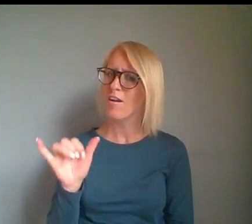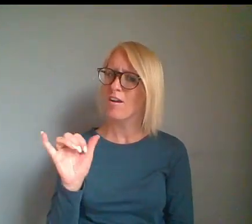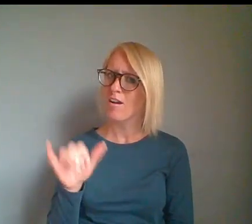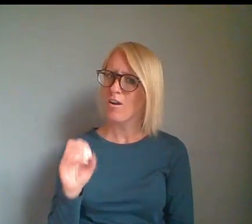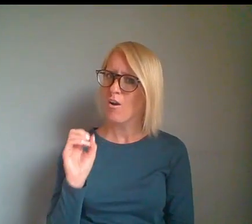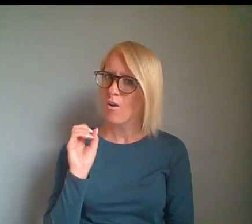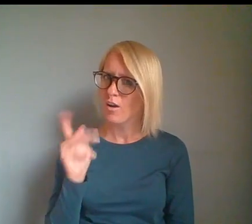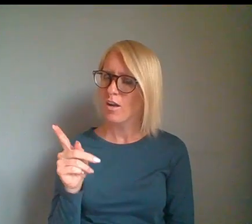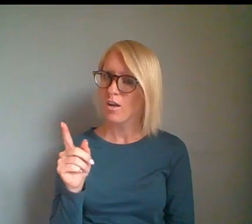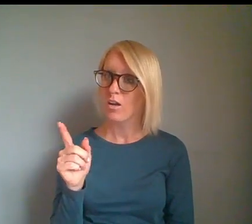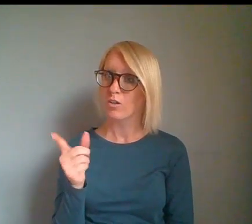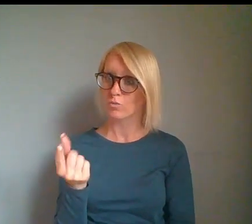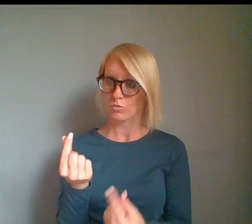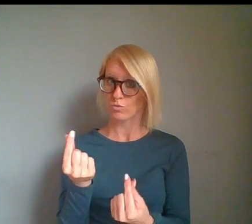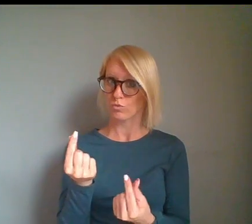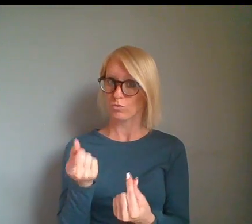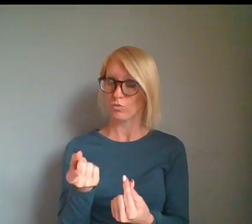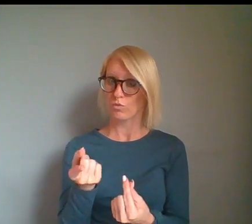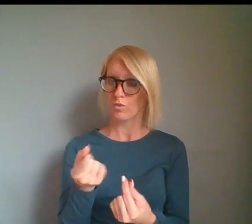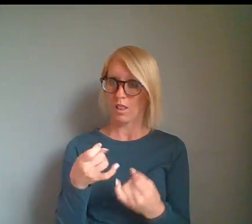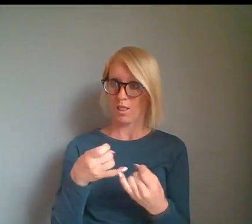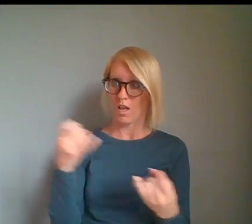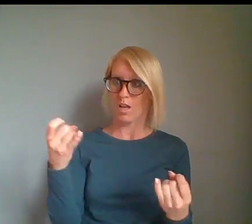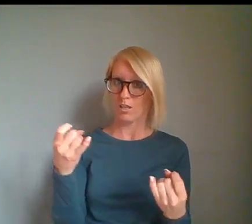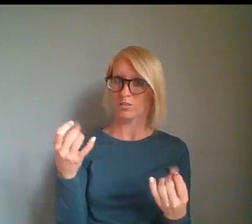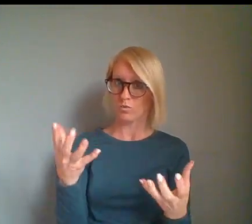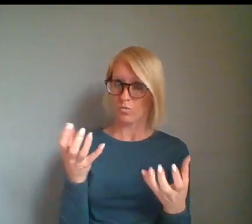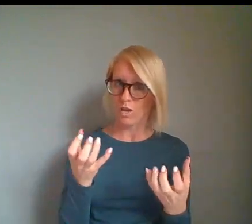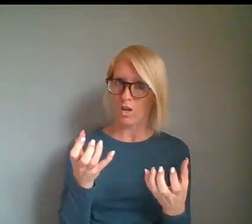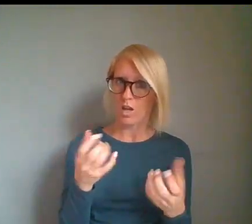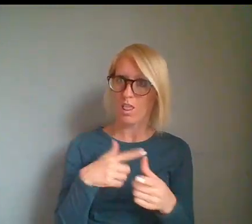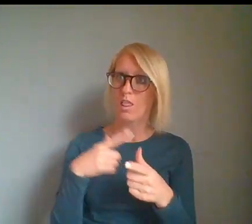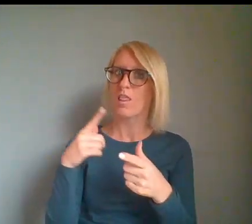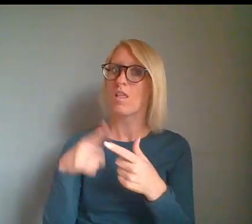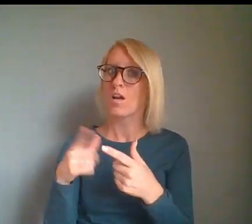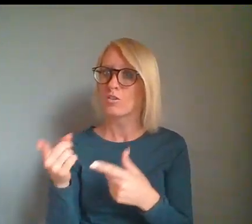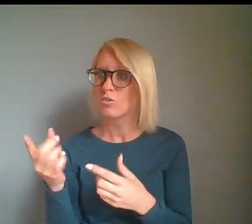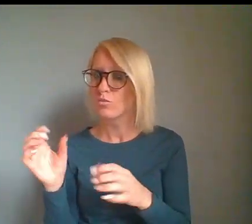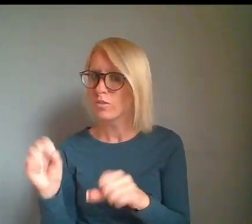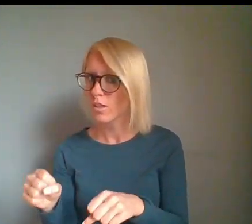So what you can do once you get to the lines you want, you can